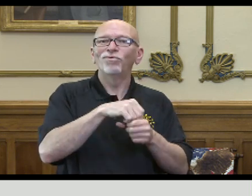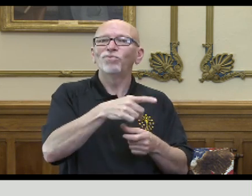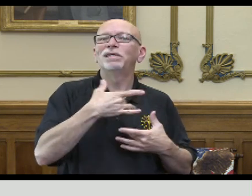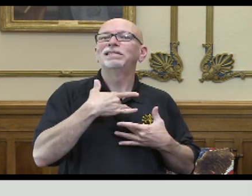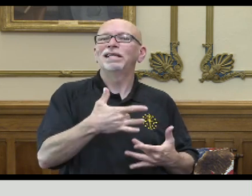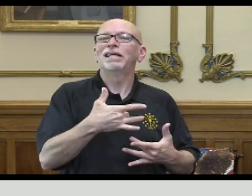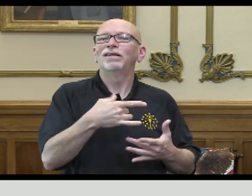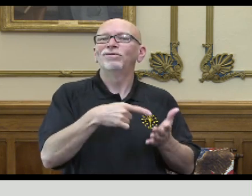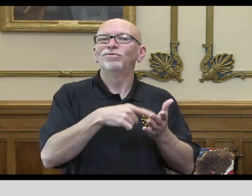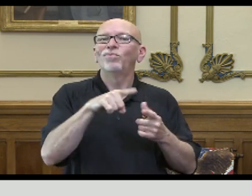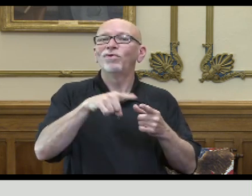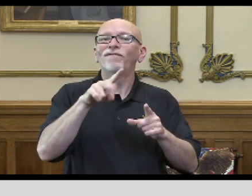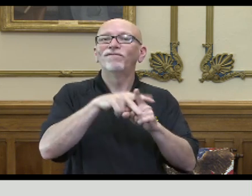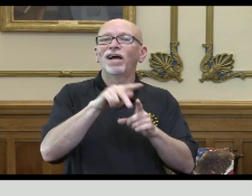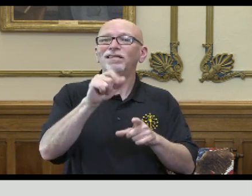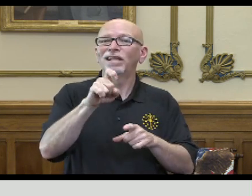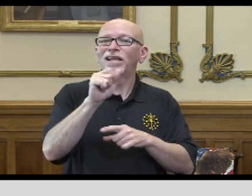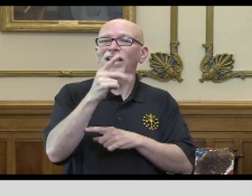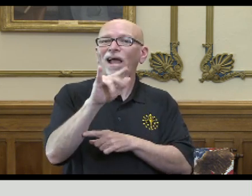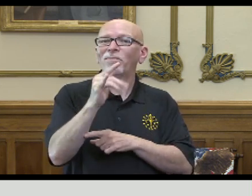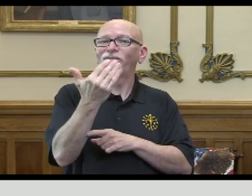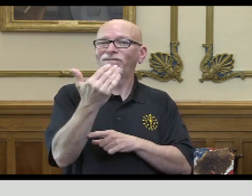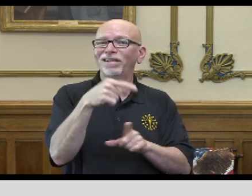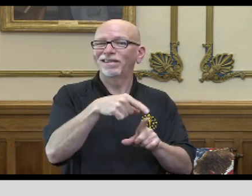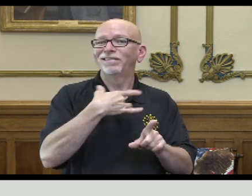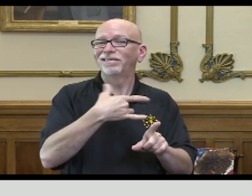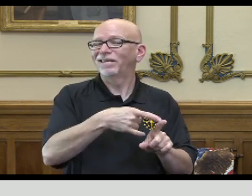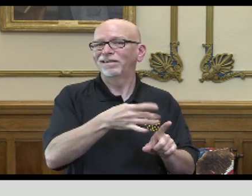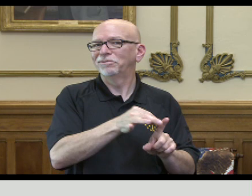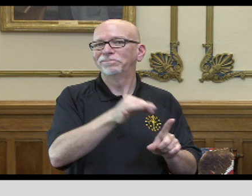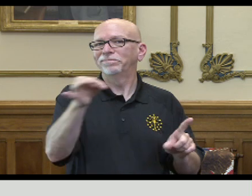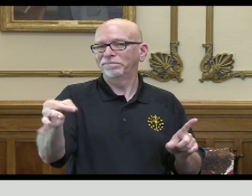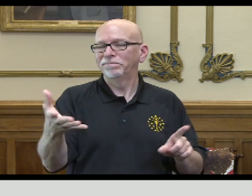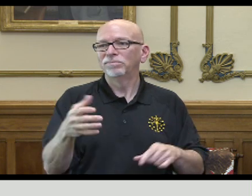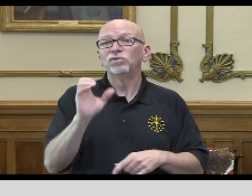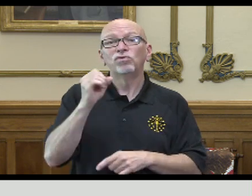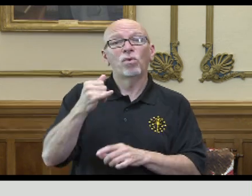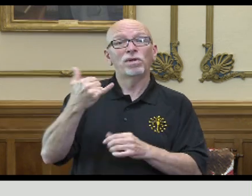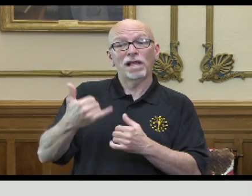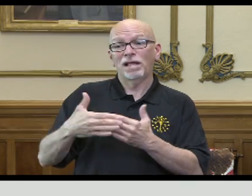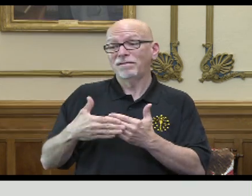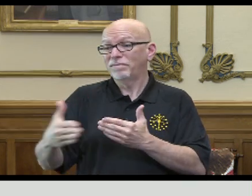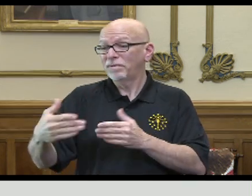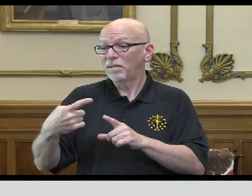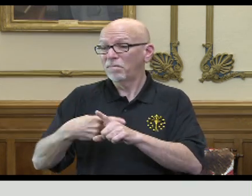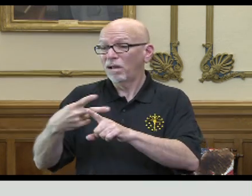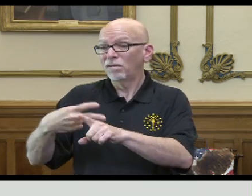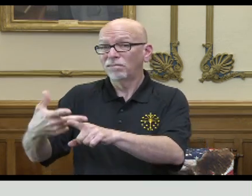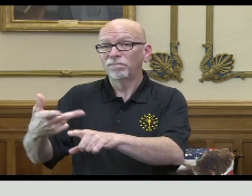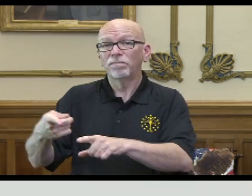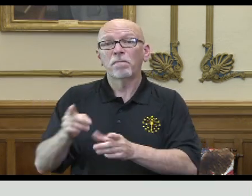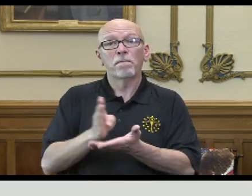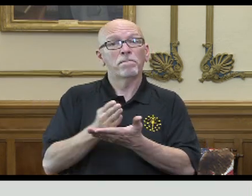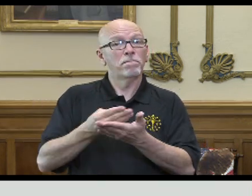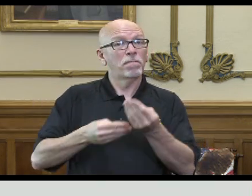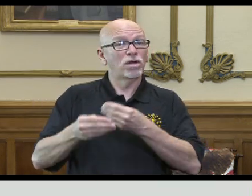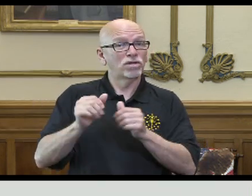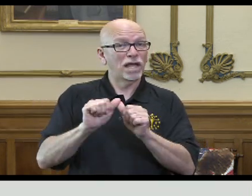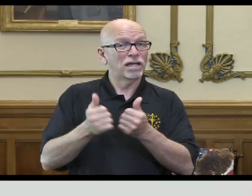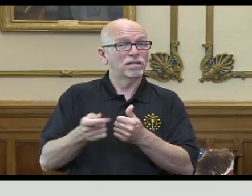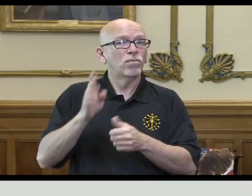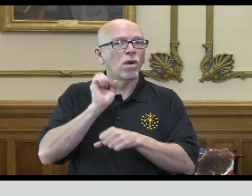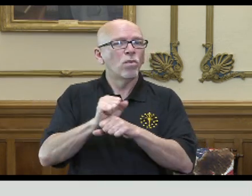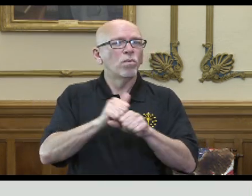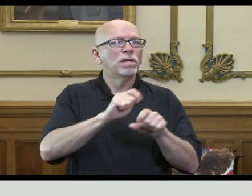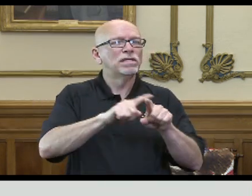usually due when you file your tax returns in April. So for the months ahead, the budget agency will be working with